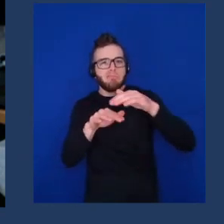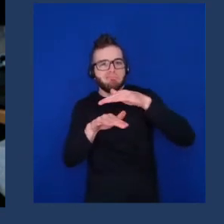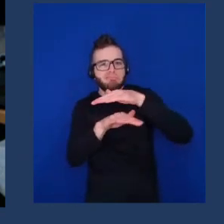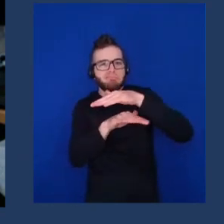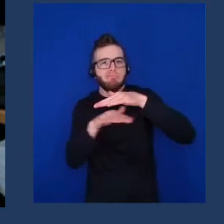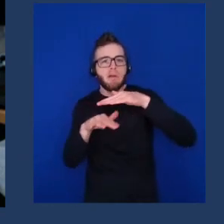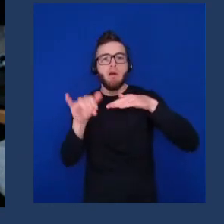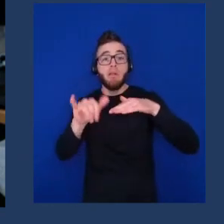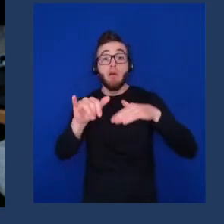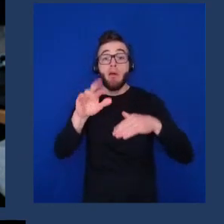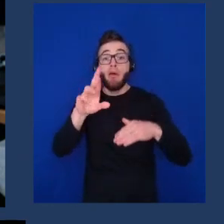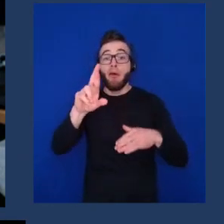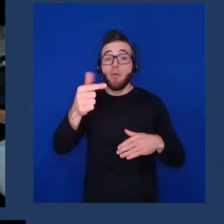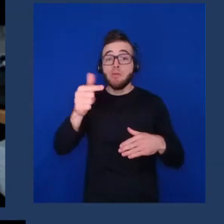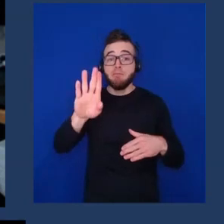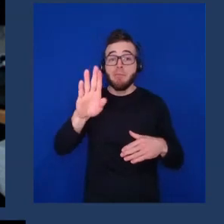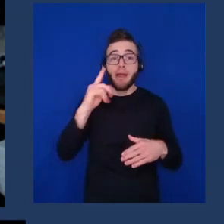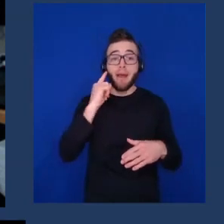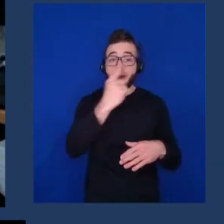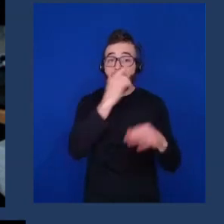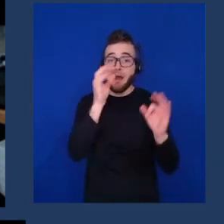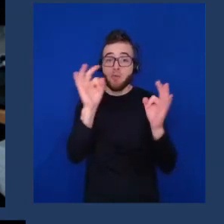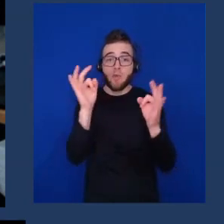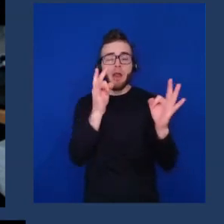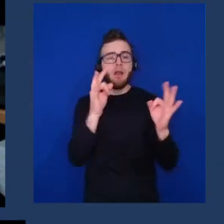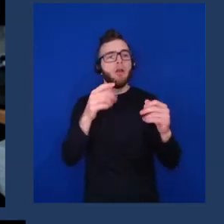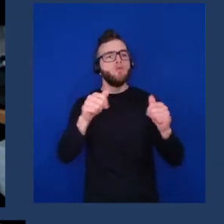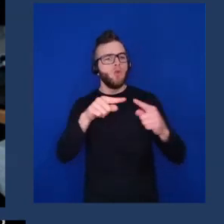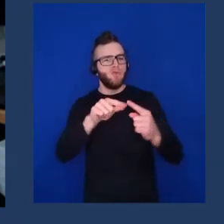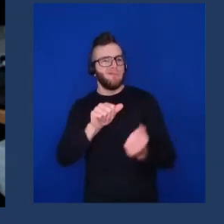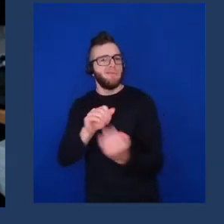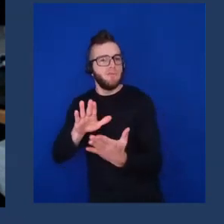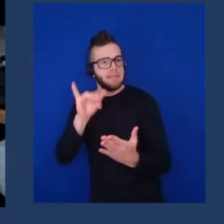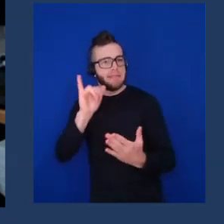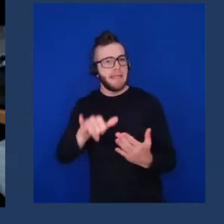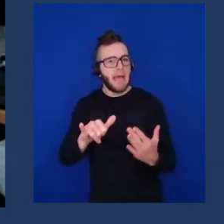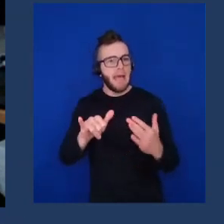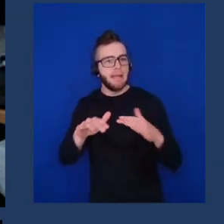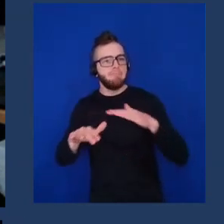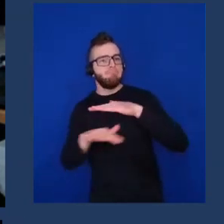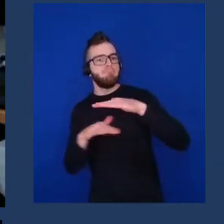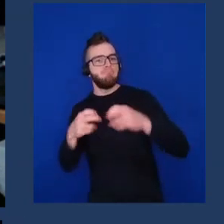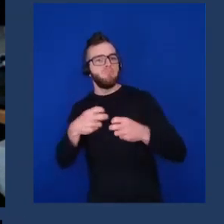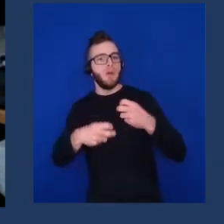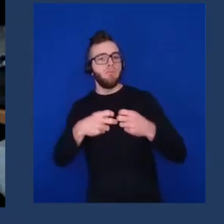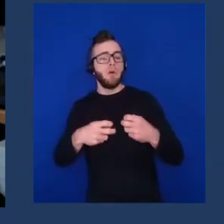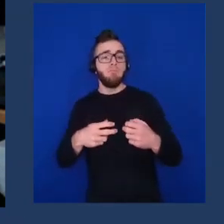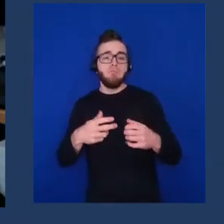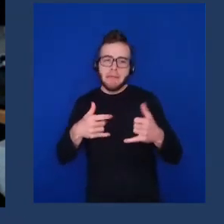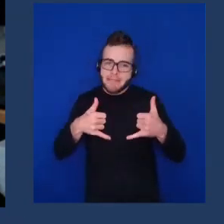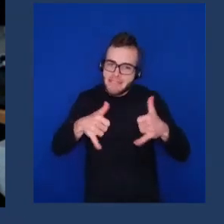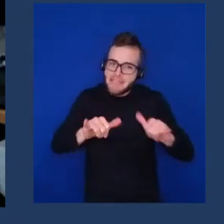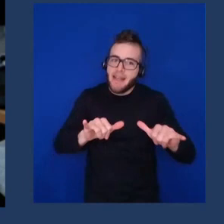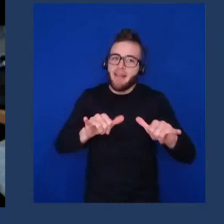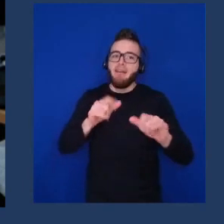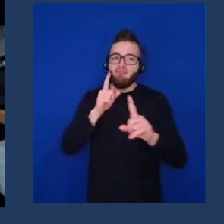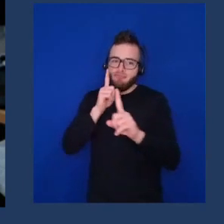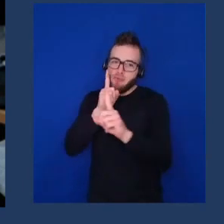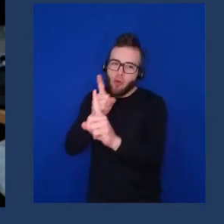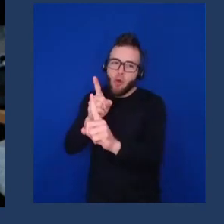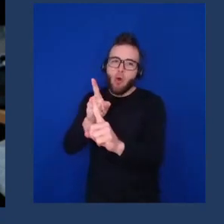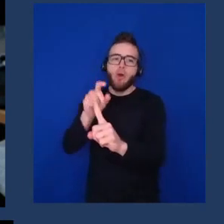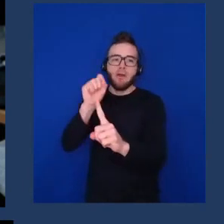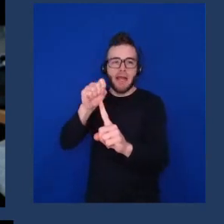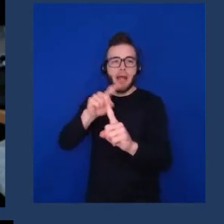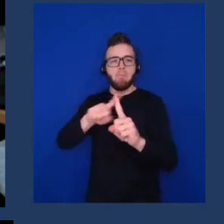trying to address one of those lower level problems. So we're still working on the same goals, but we're just also extending beyond that initial